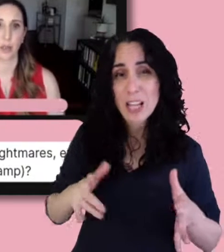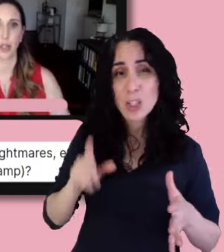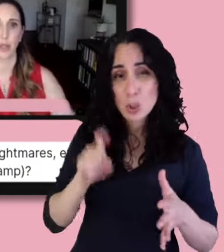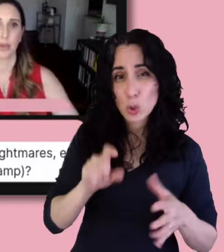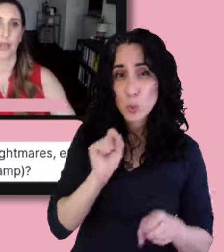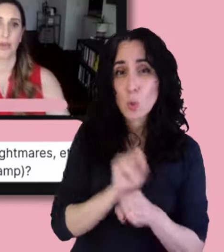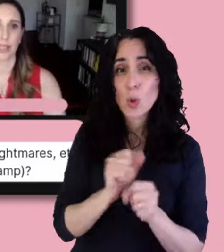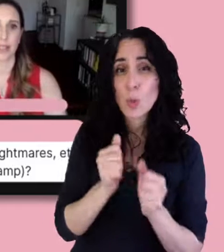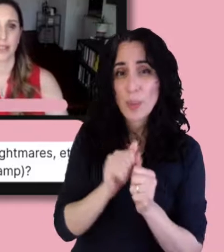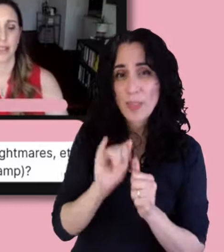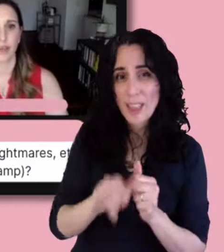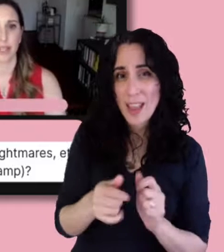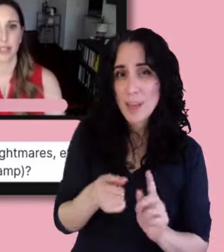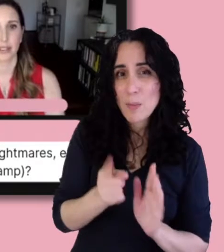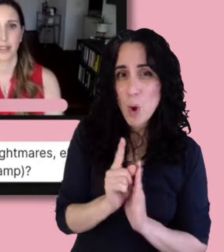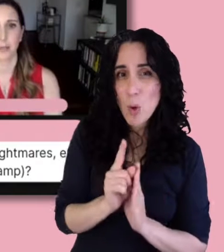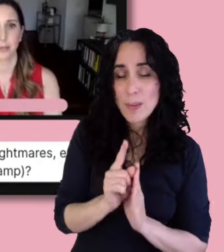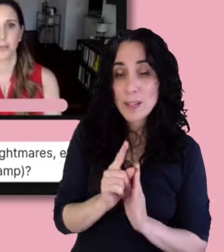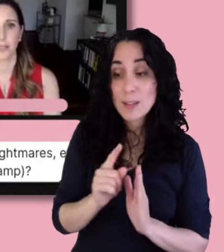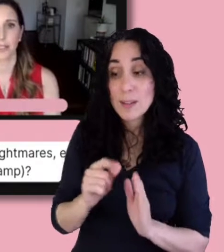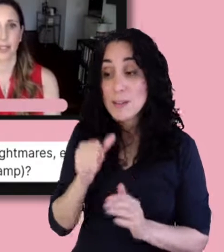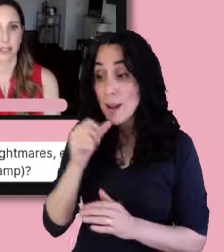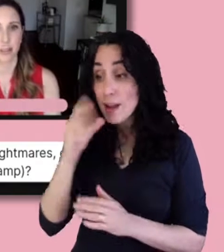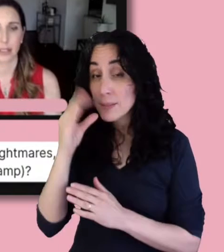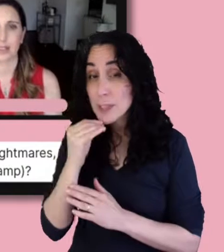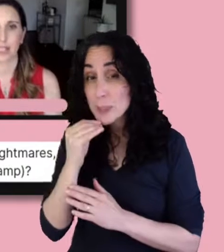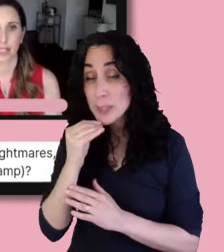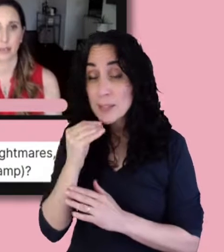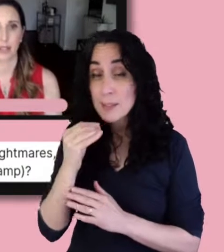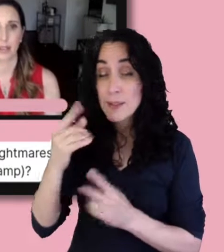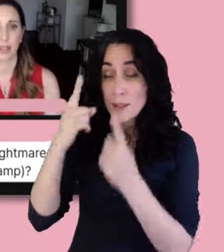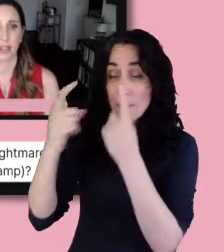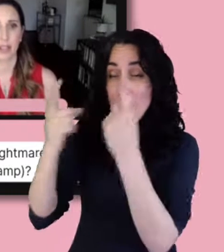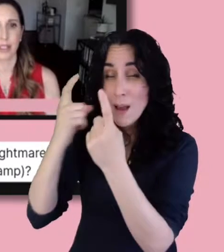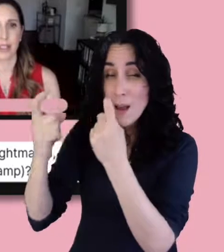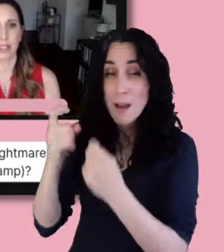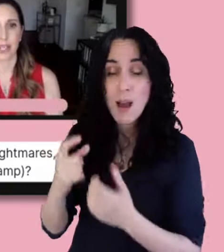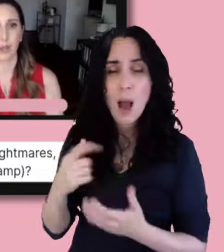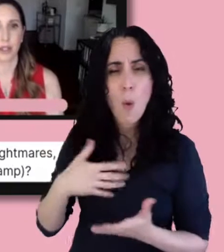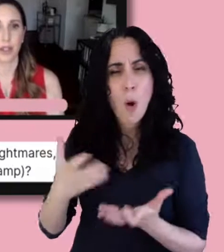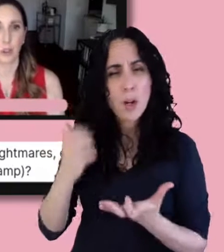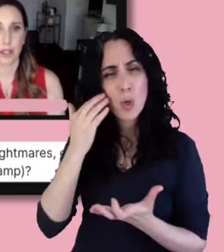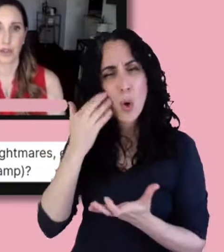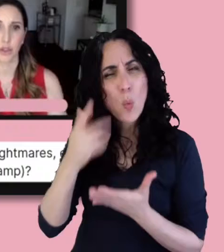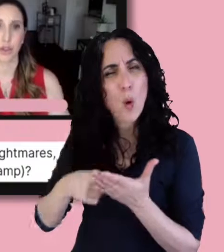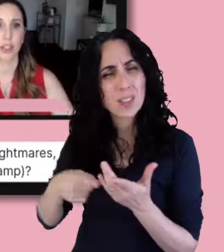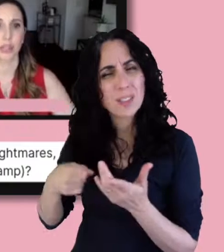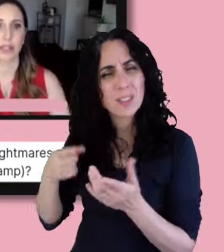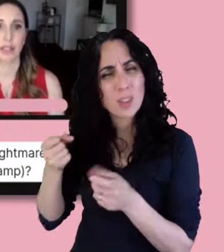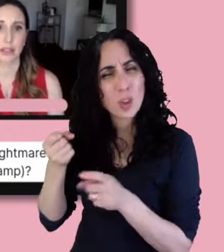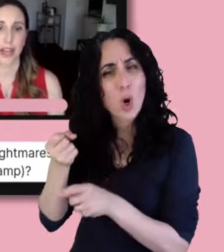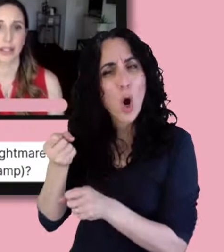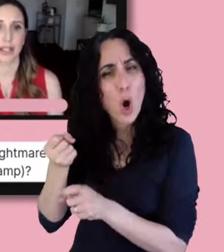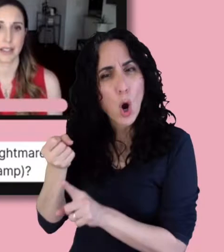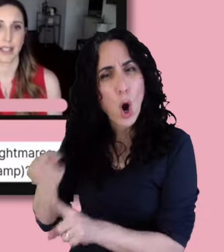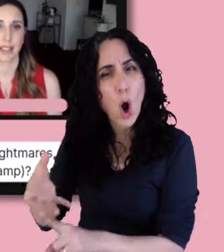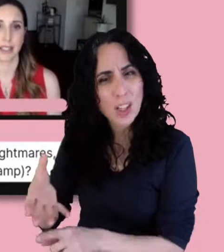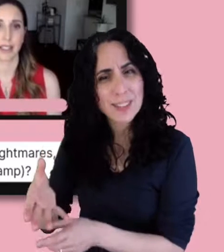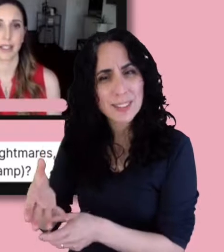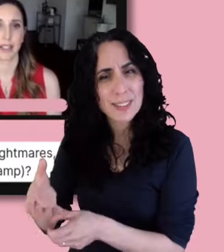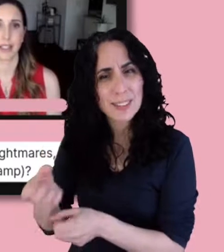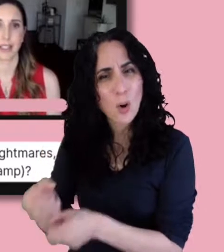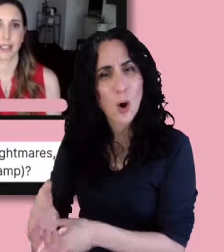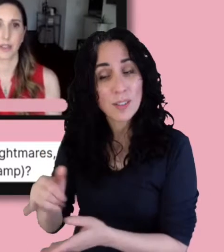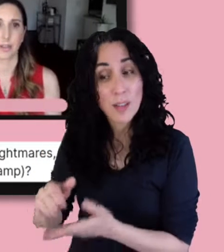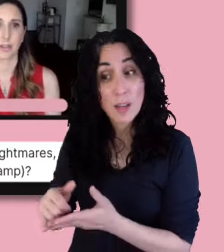to work with that right then and there, right? The not sleeping, the nightmares. I want to know what is triggering that anxiety.